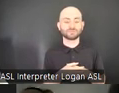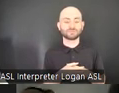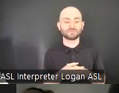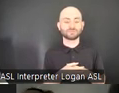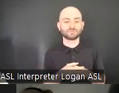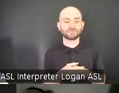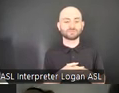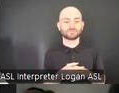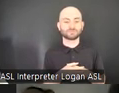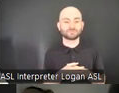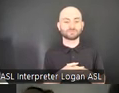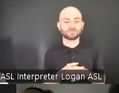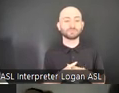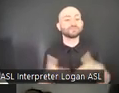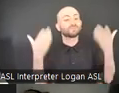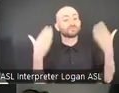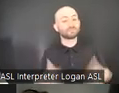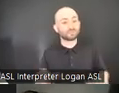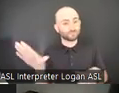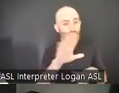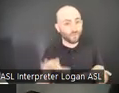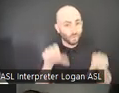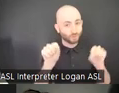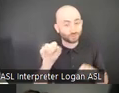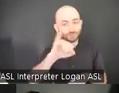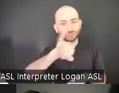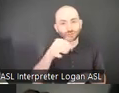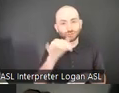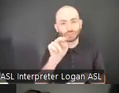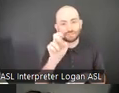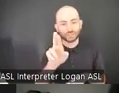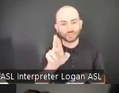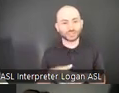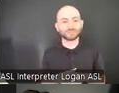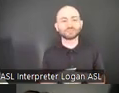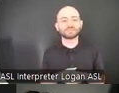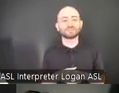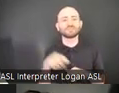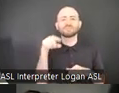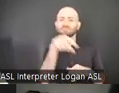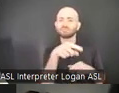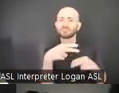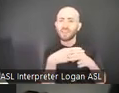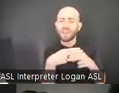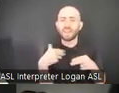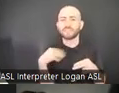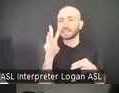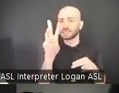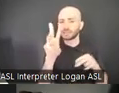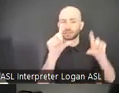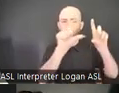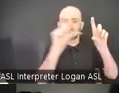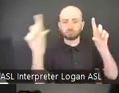I am your host, Jennifer Milharsic. This slide has six icons. A